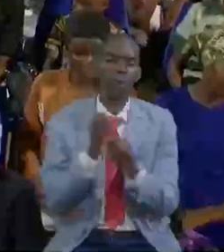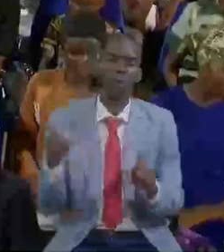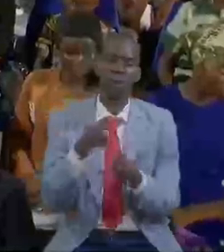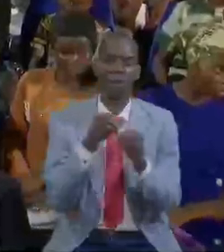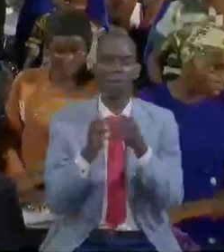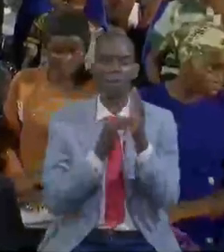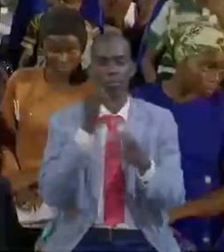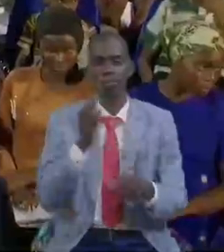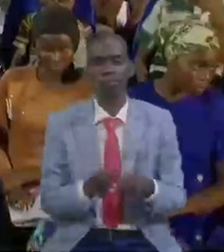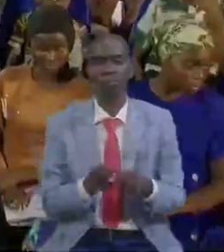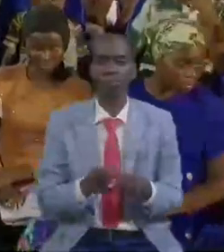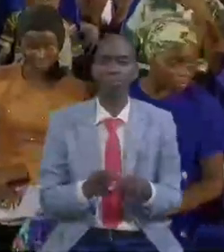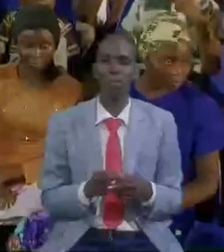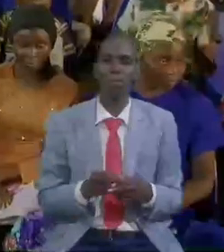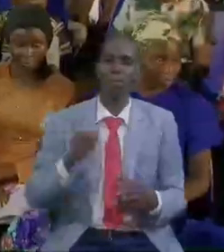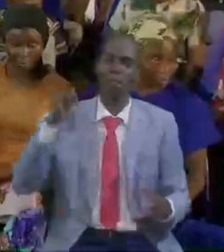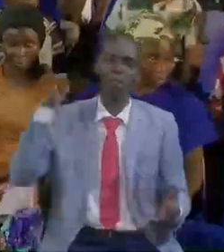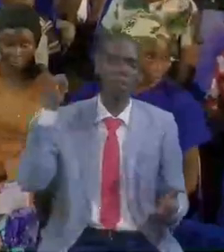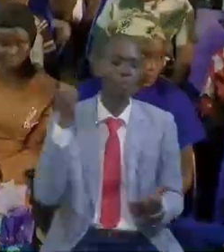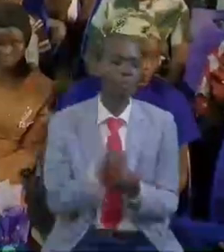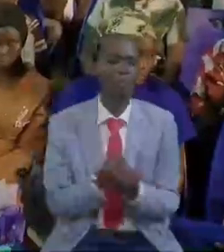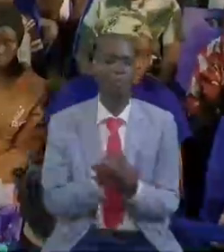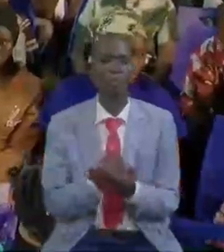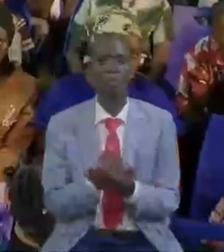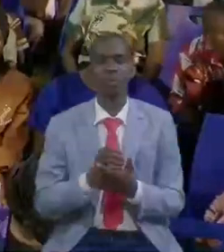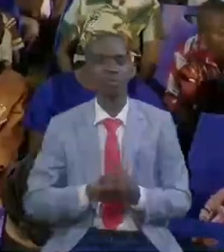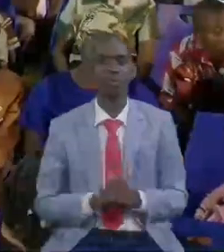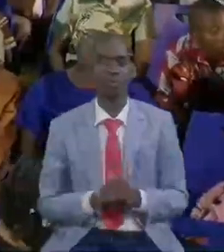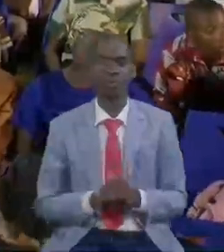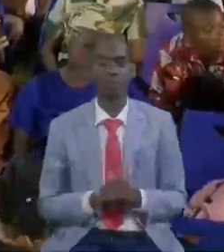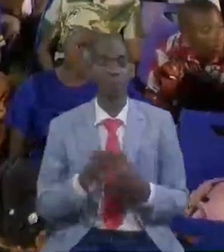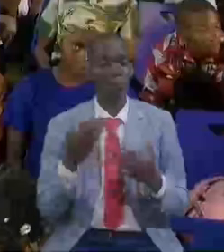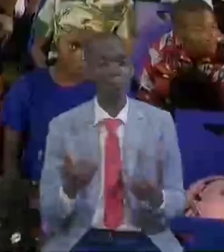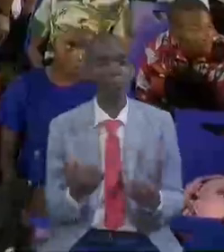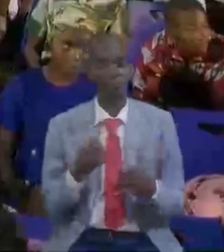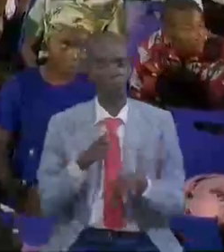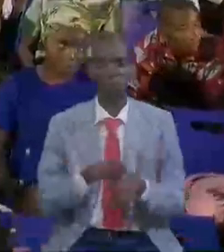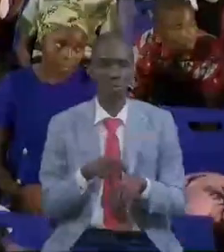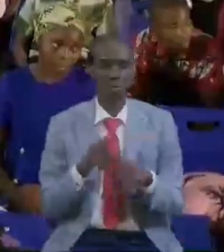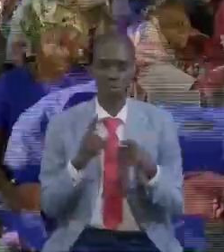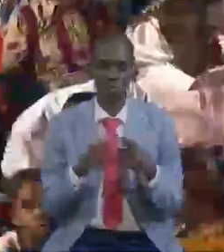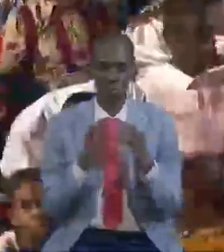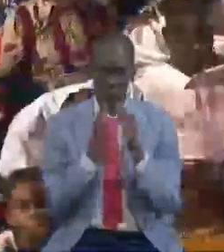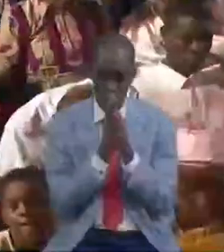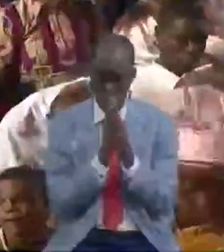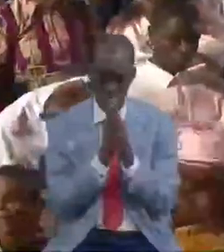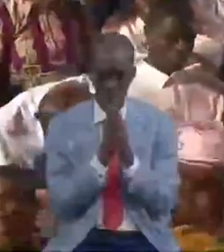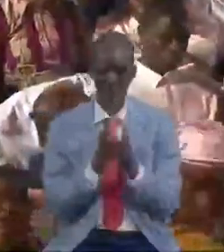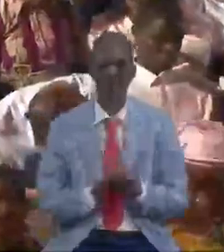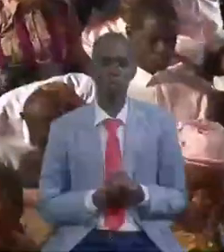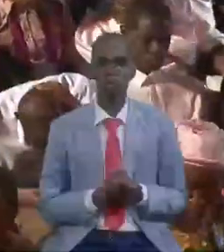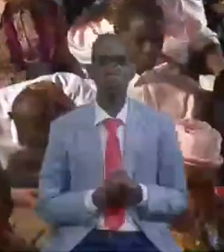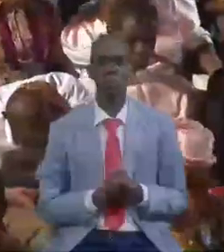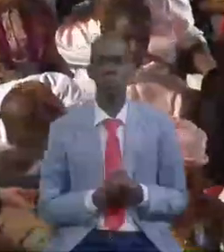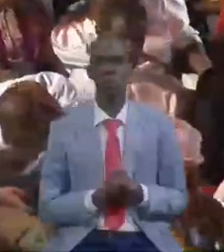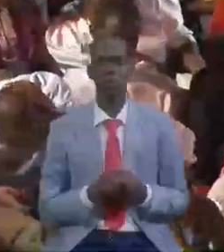sauvera. Amen. Amen. Heads bowed, and eyes closed. Les yeux fermés.